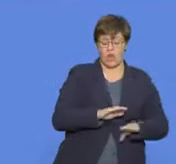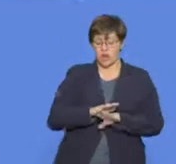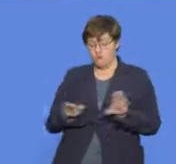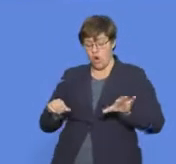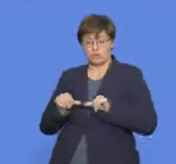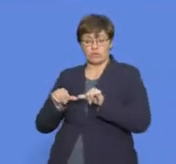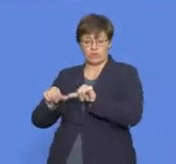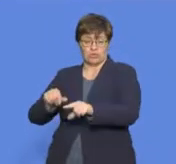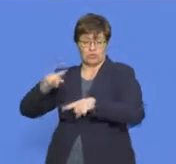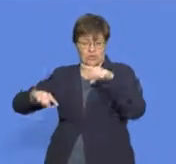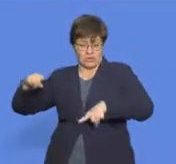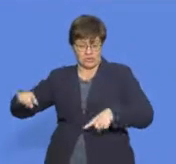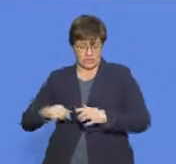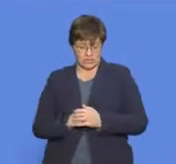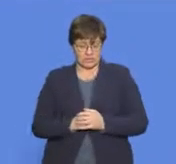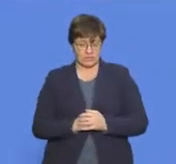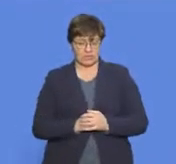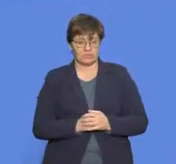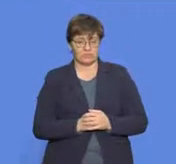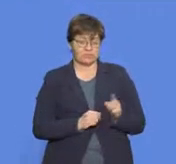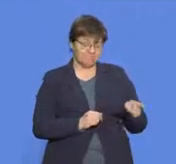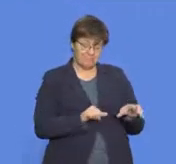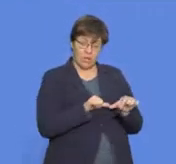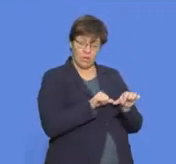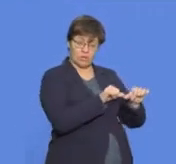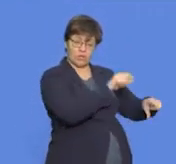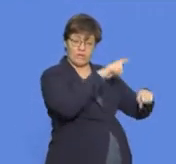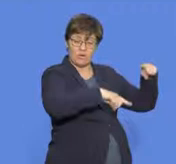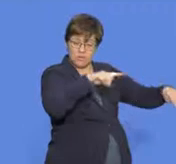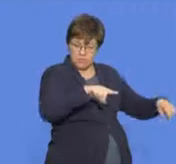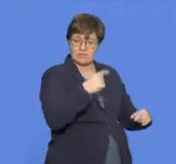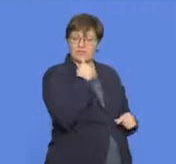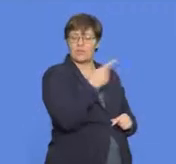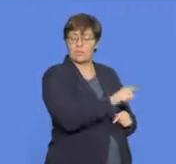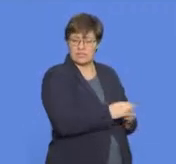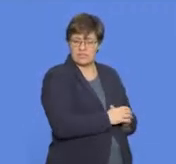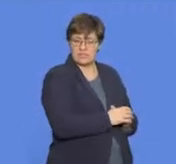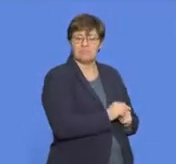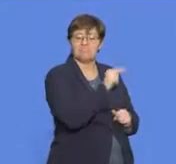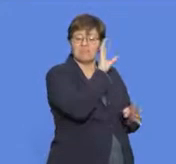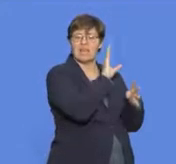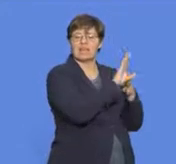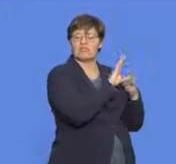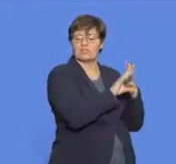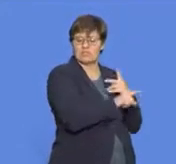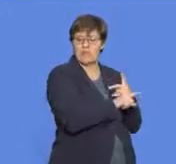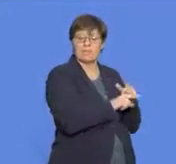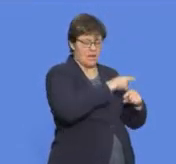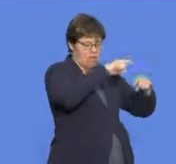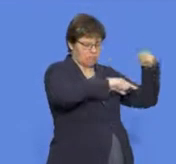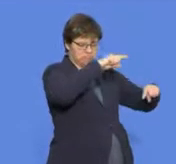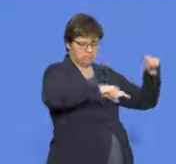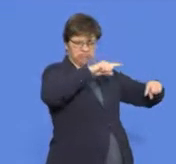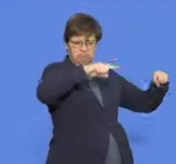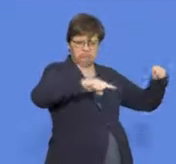and discontinuous variation. Okay, so continuous variation, we said, is those characteristics where there's a range